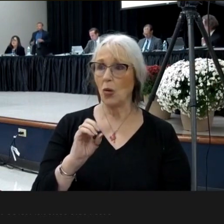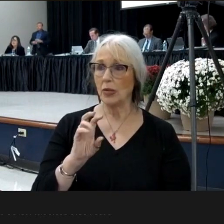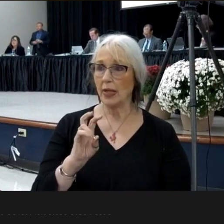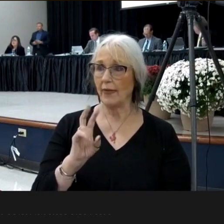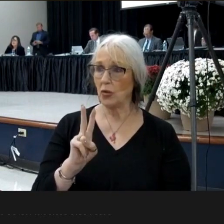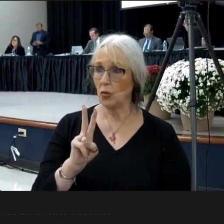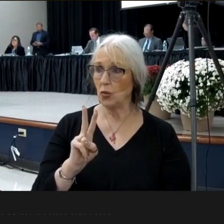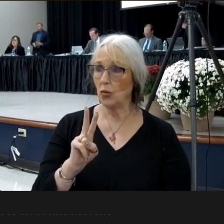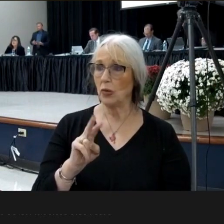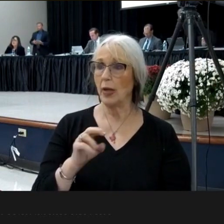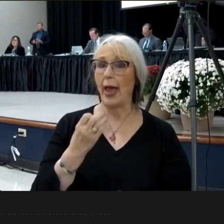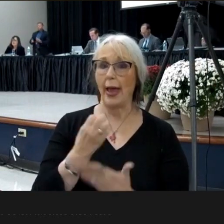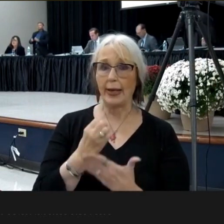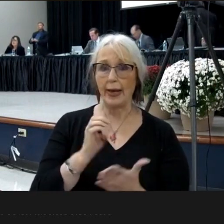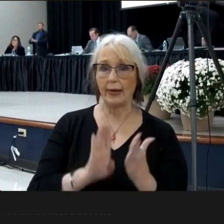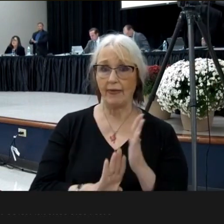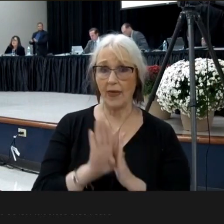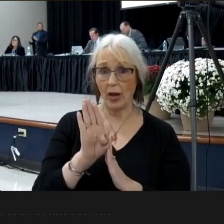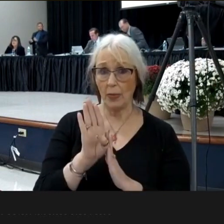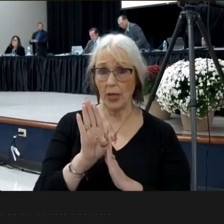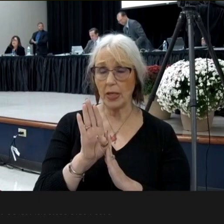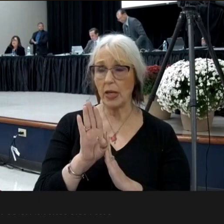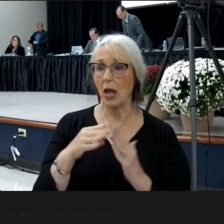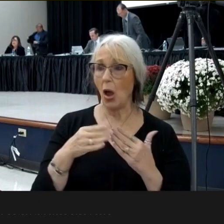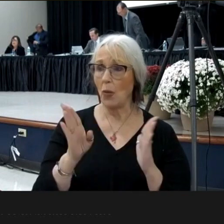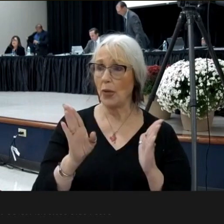551.072, and Economic Development, Texas Open Meetings Act, Section